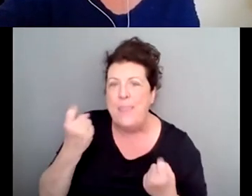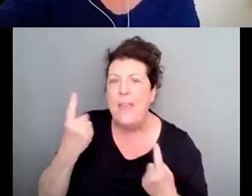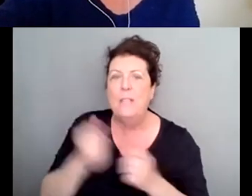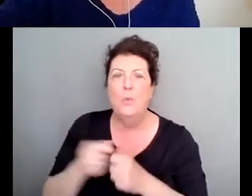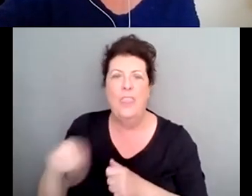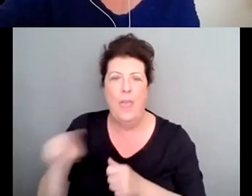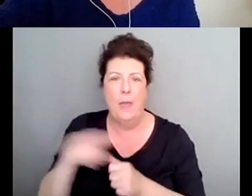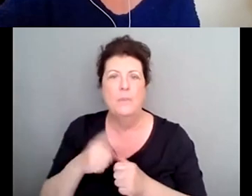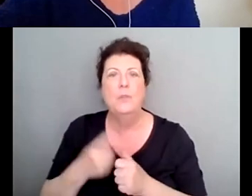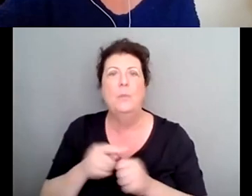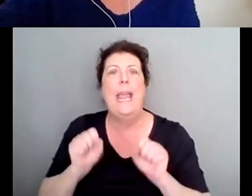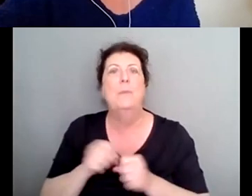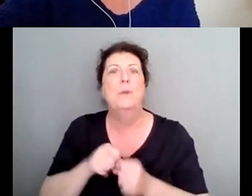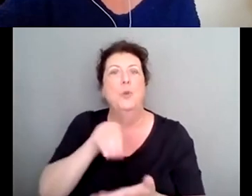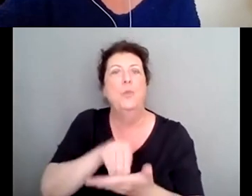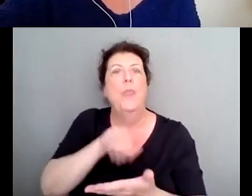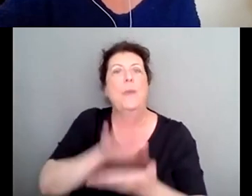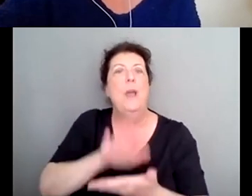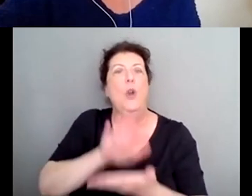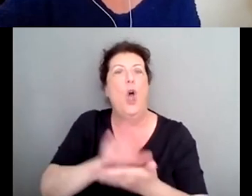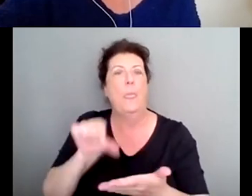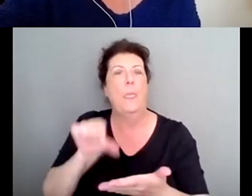what did you find challenging about writing them?